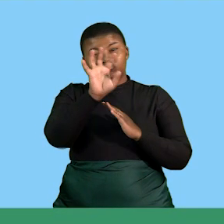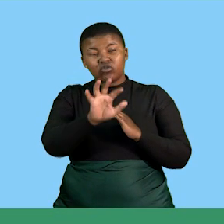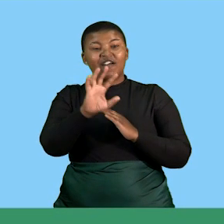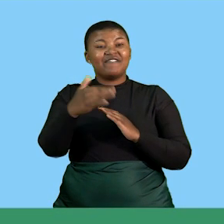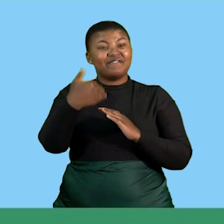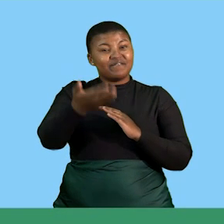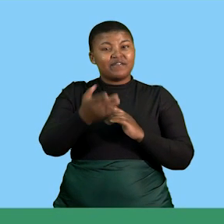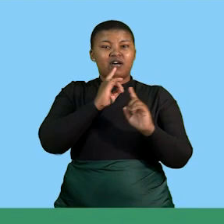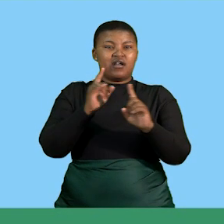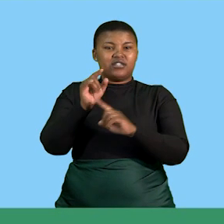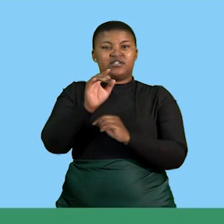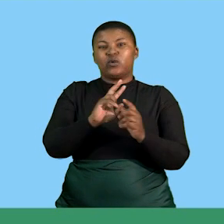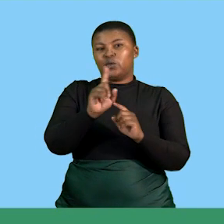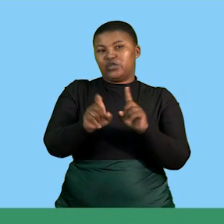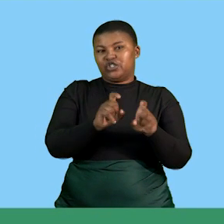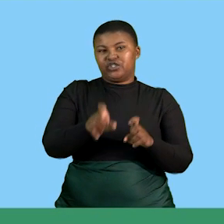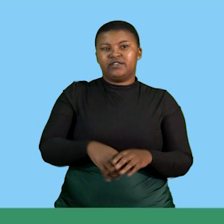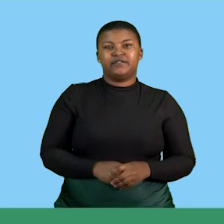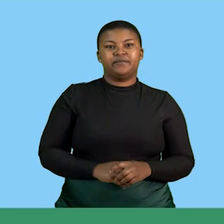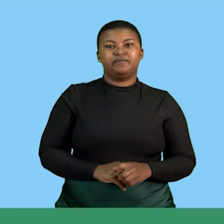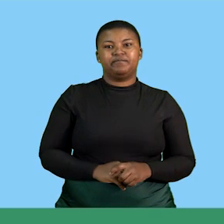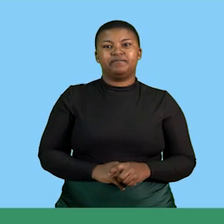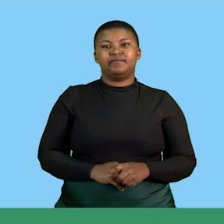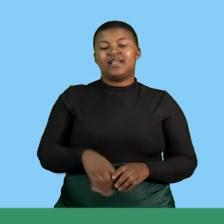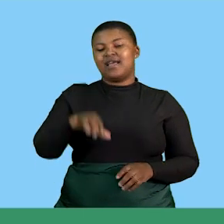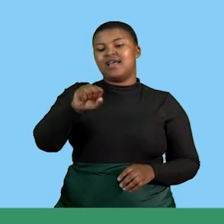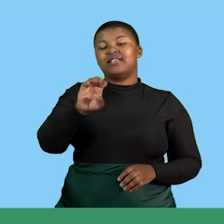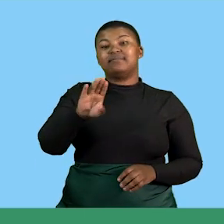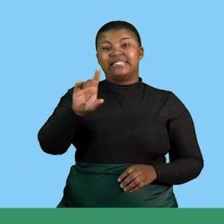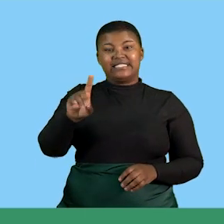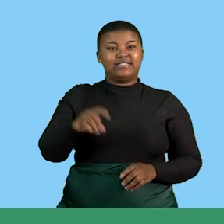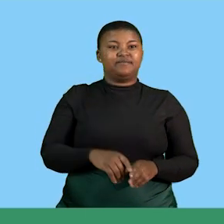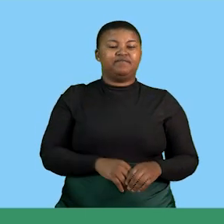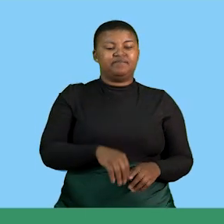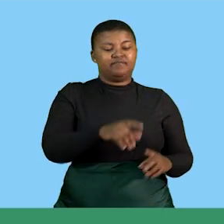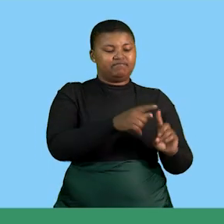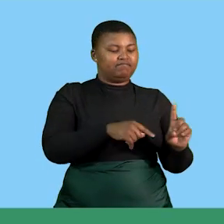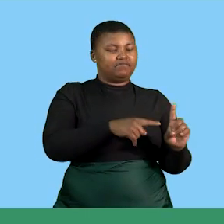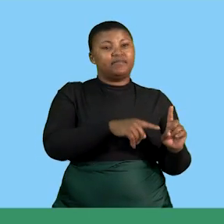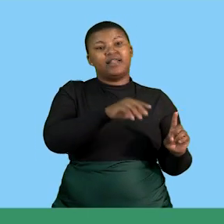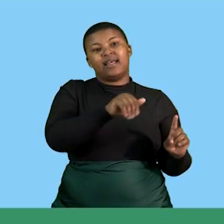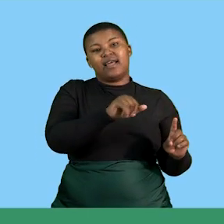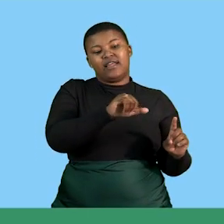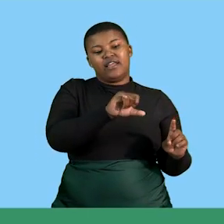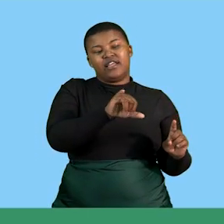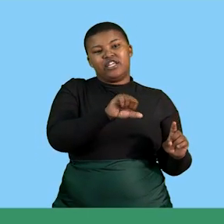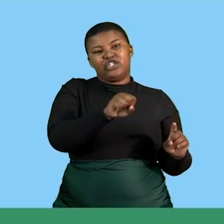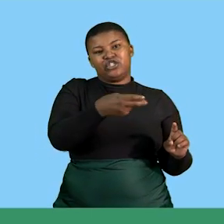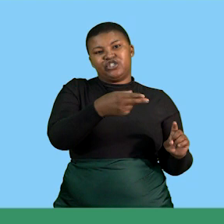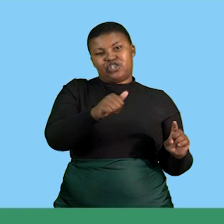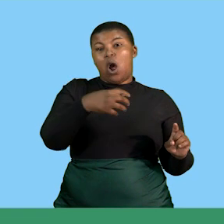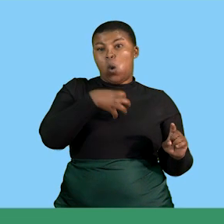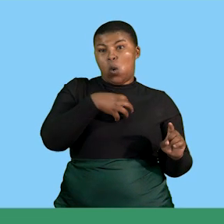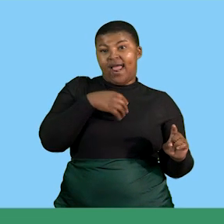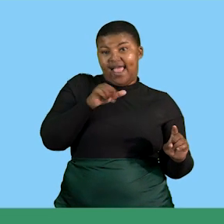the questions that follow. Same but different antiques. Aisha owns same but different antiques. She